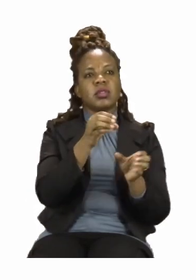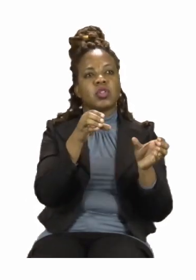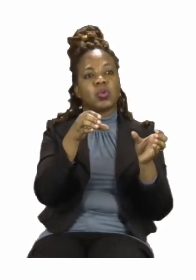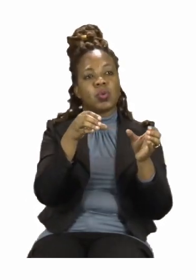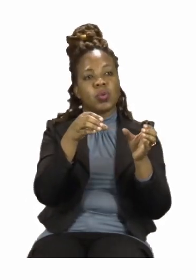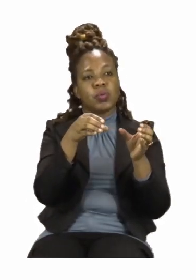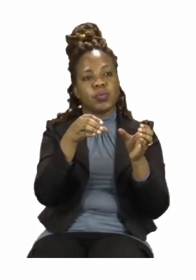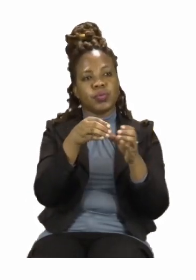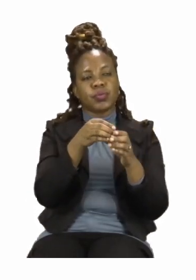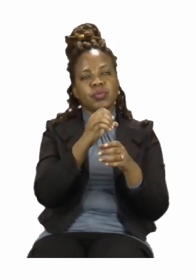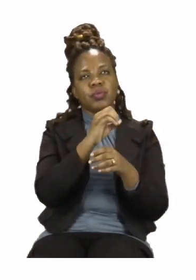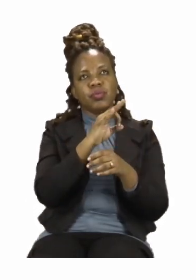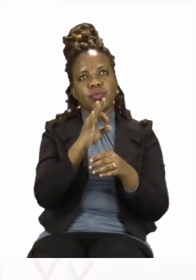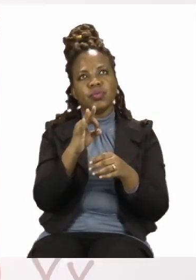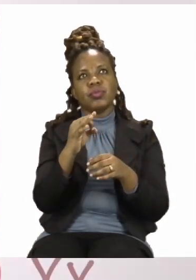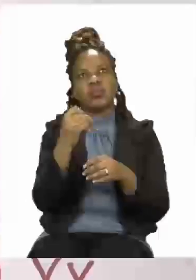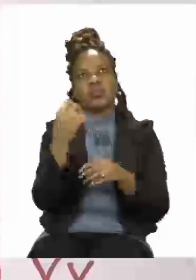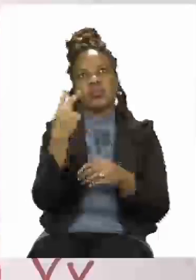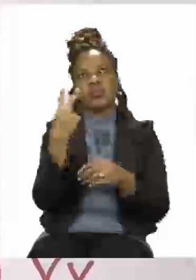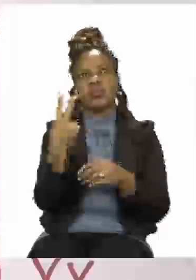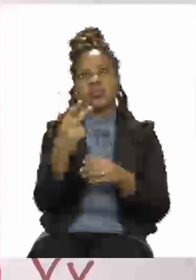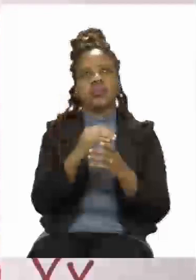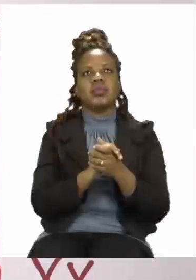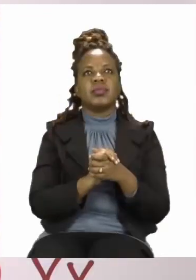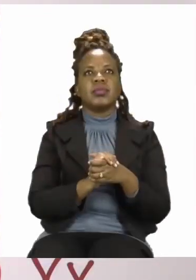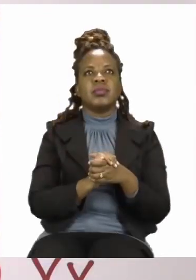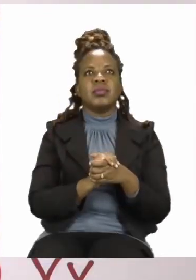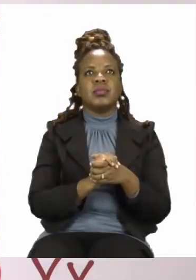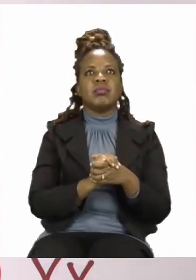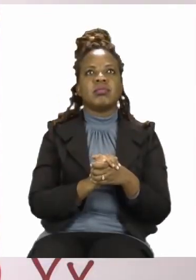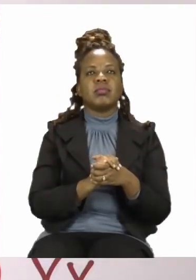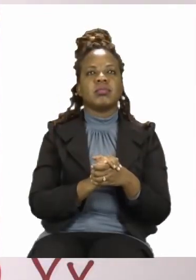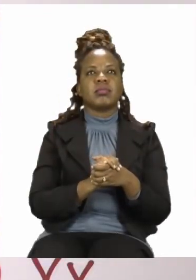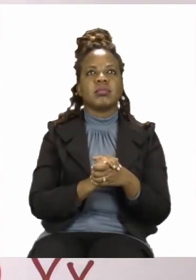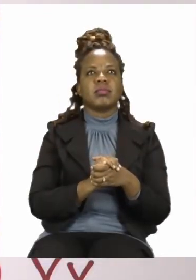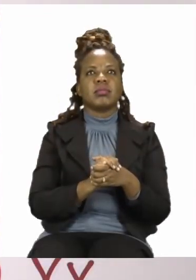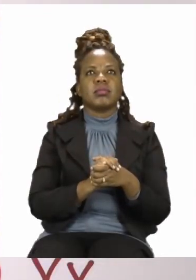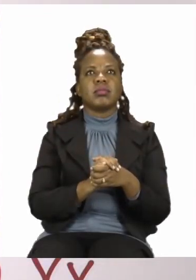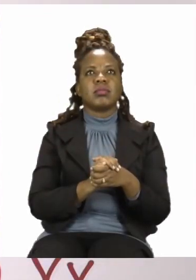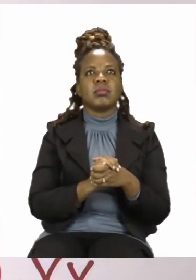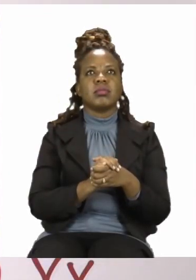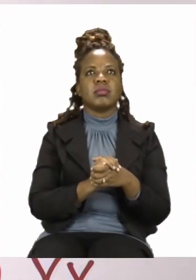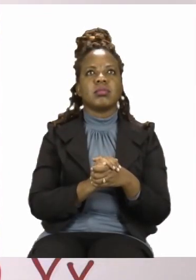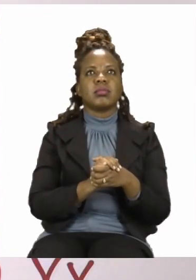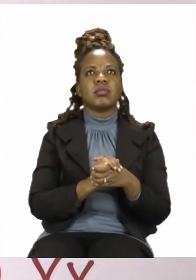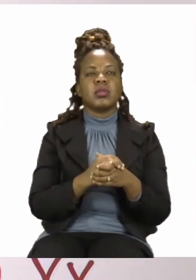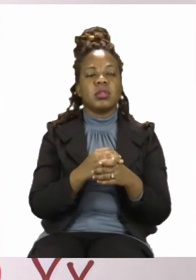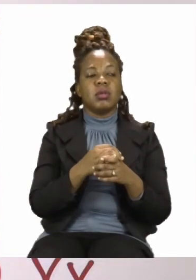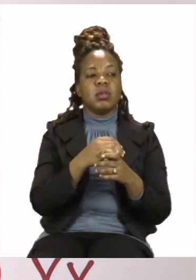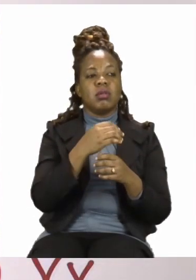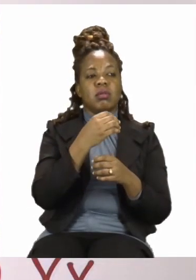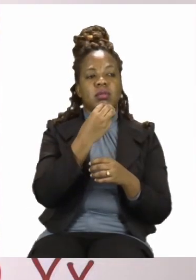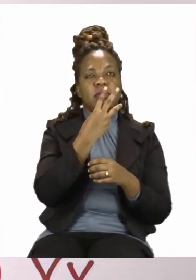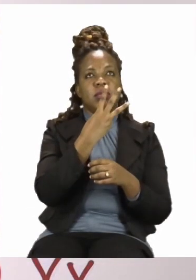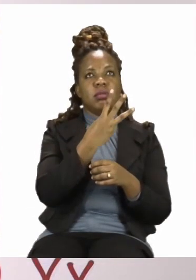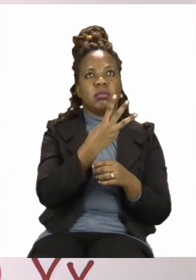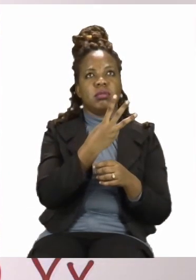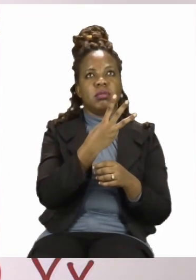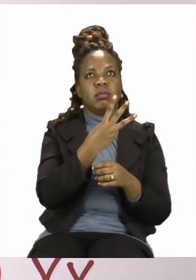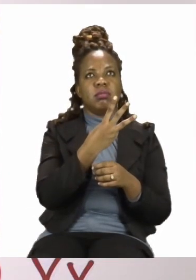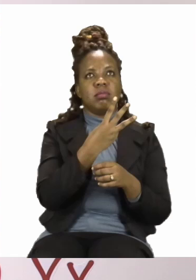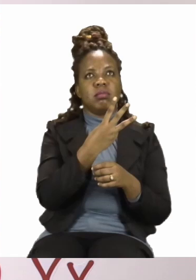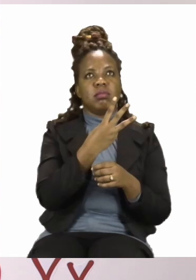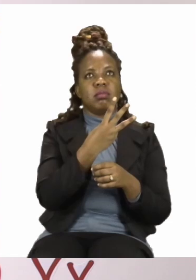So the first thing we're going to do is write our 3 groups of 2. We have 3 and then